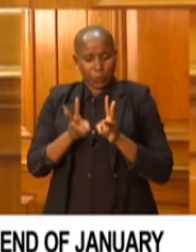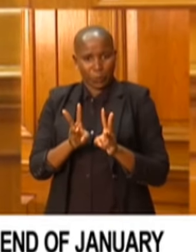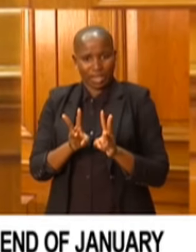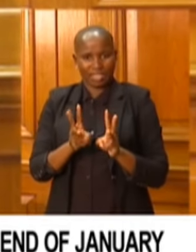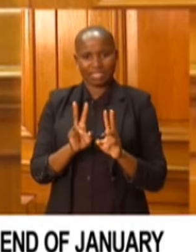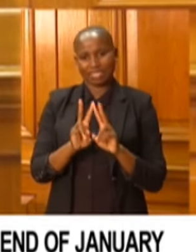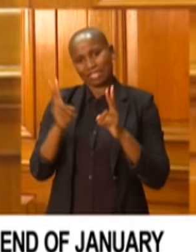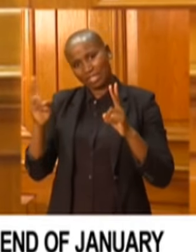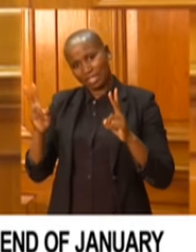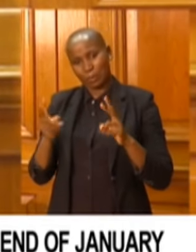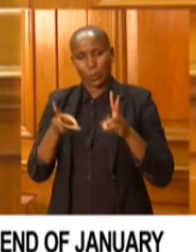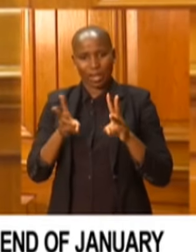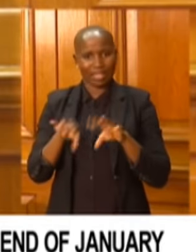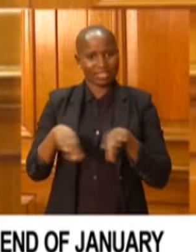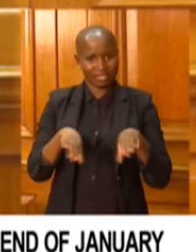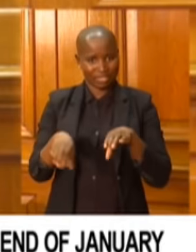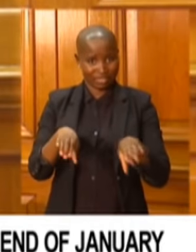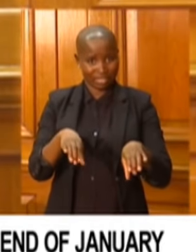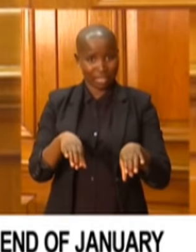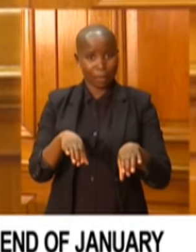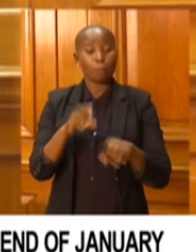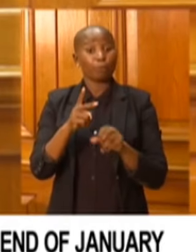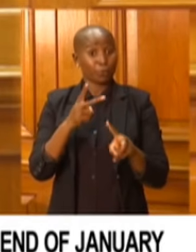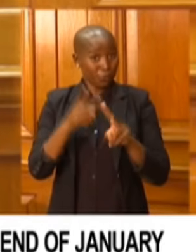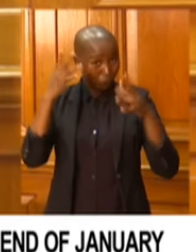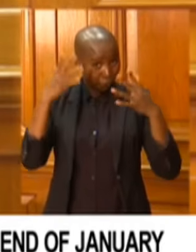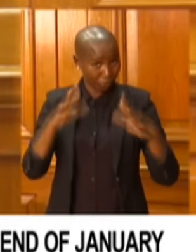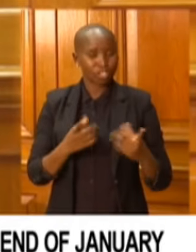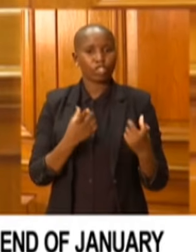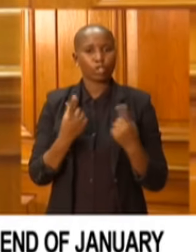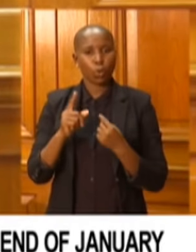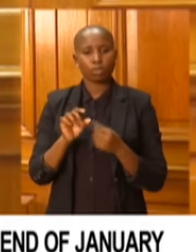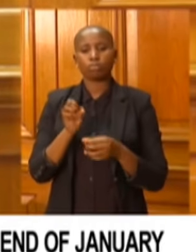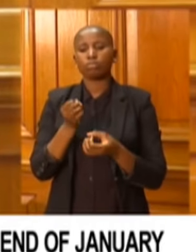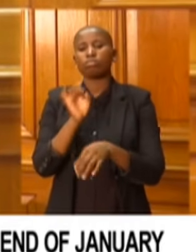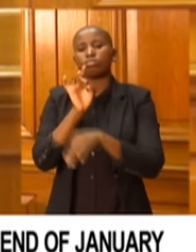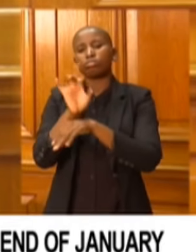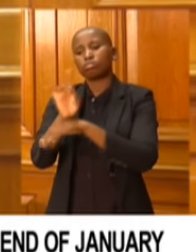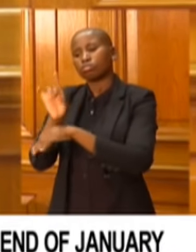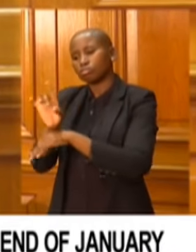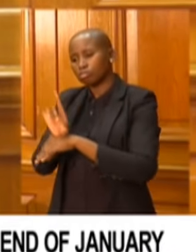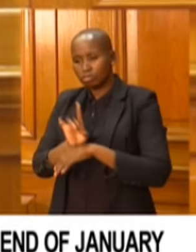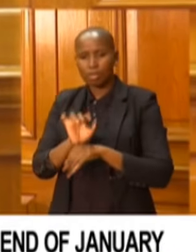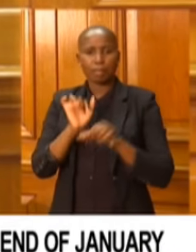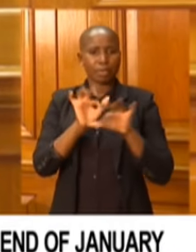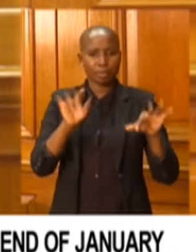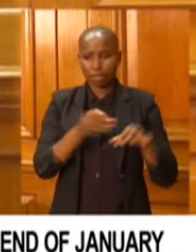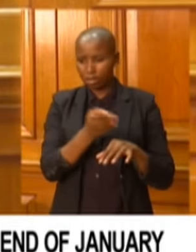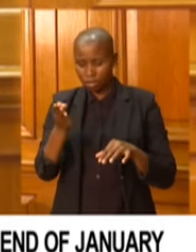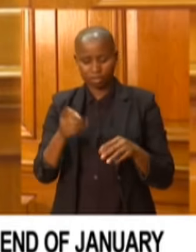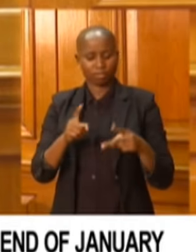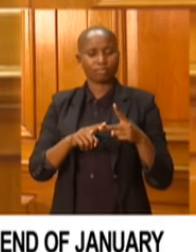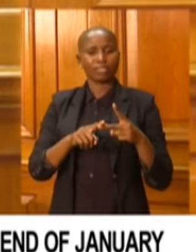various other activities, they have also provided counseling, they've provided